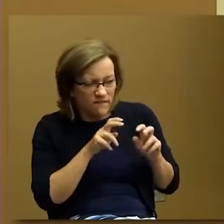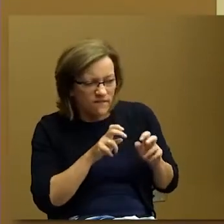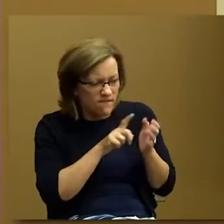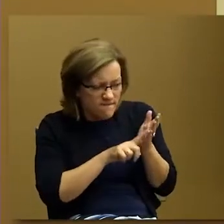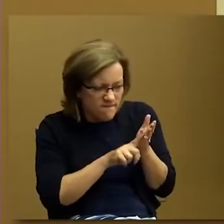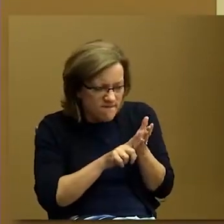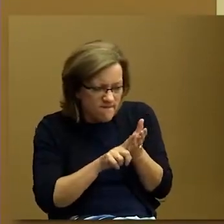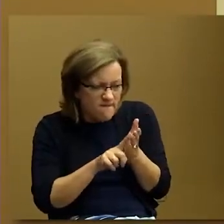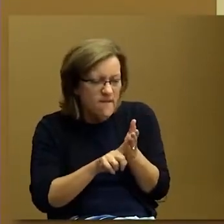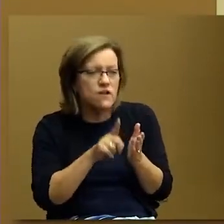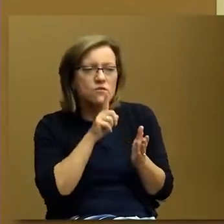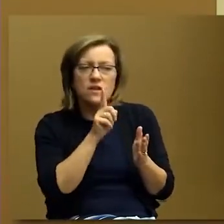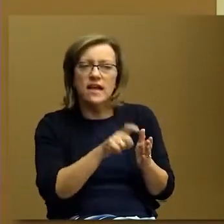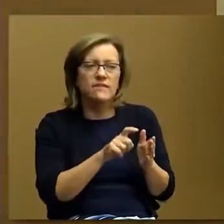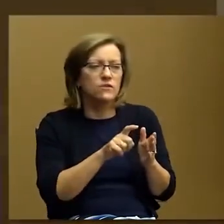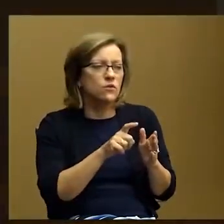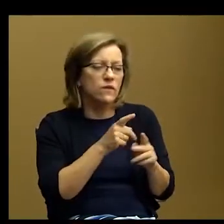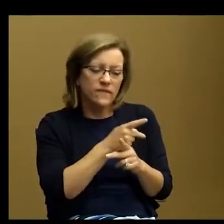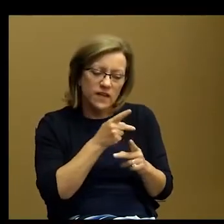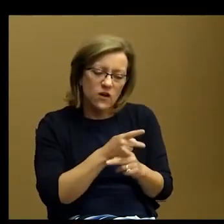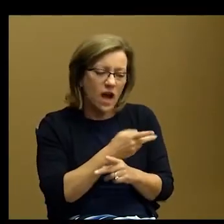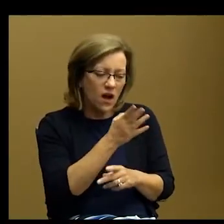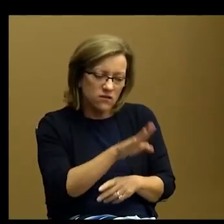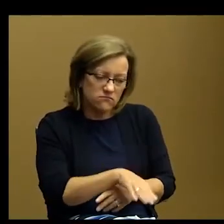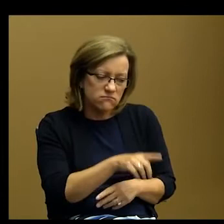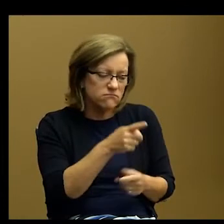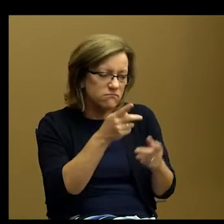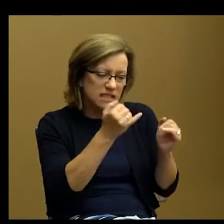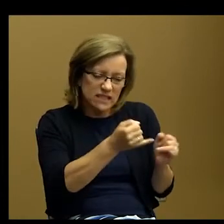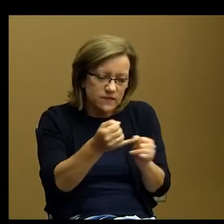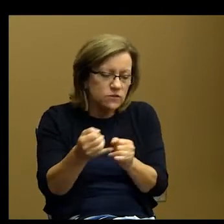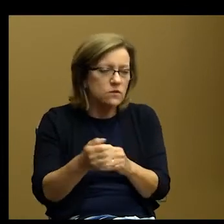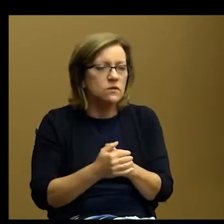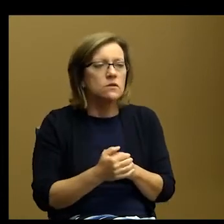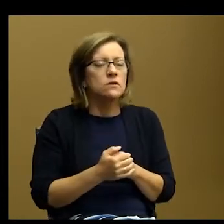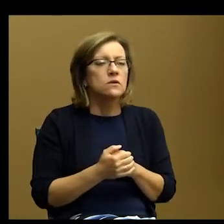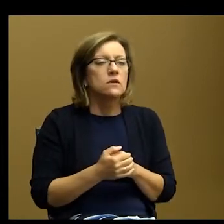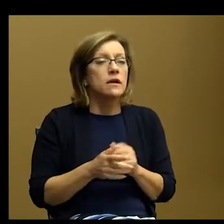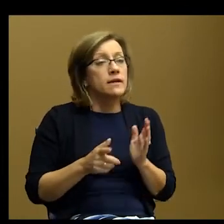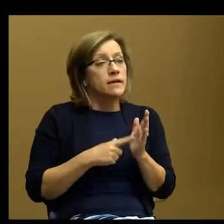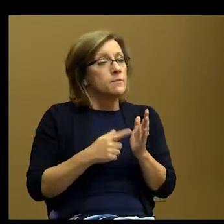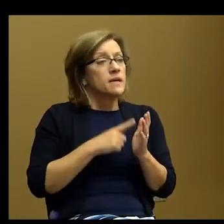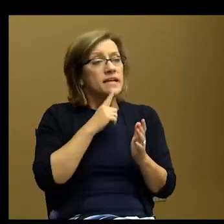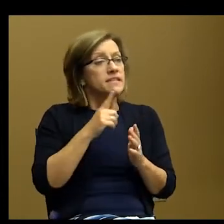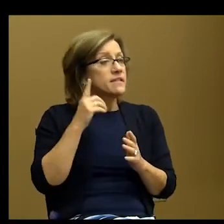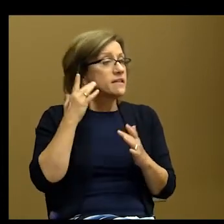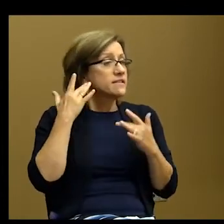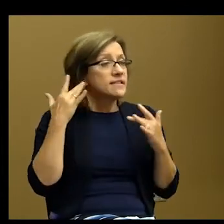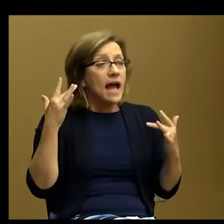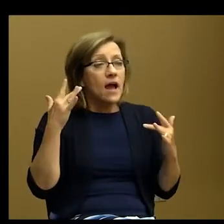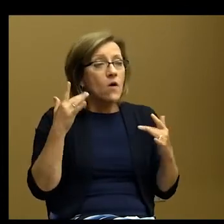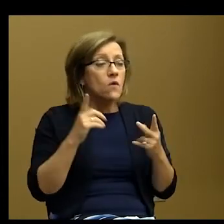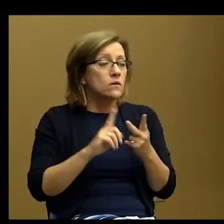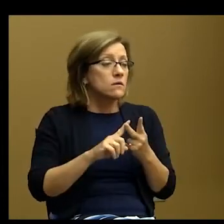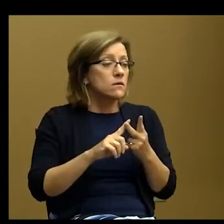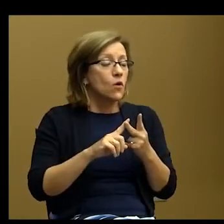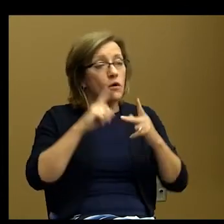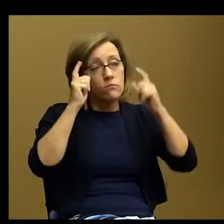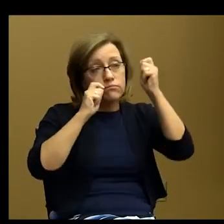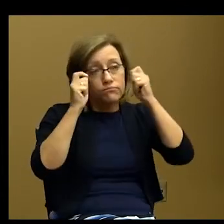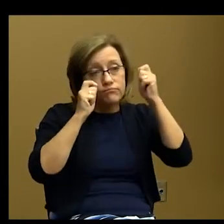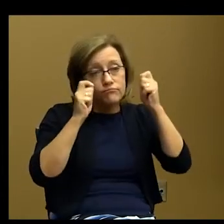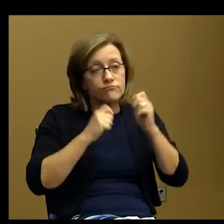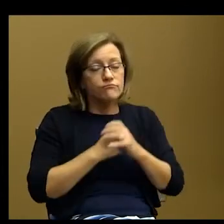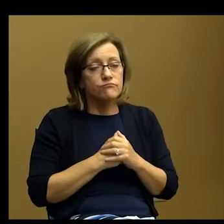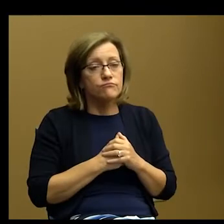figure out these kiddos. Then sometimes it's early sounds. Sometimes it's facial expressions.